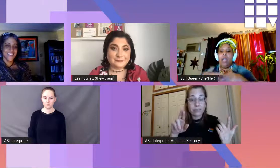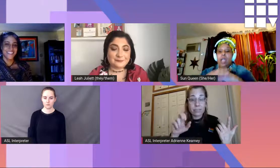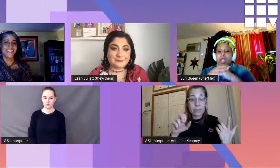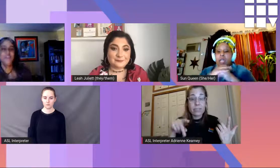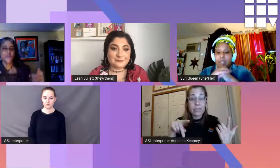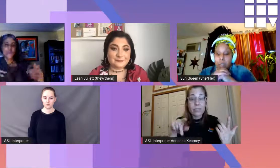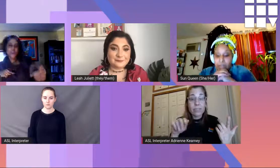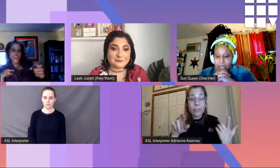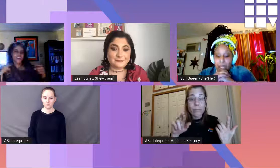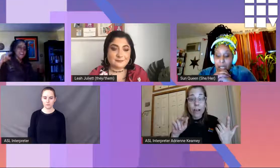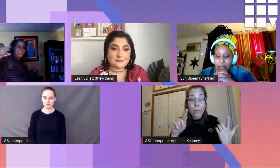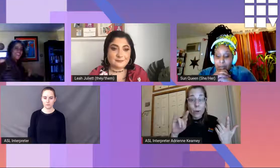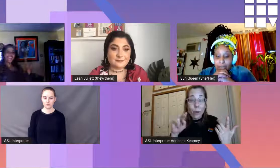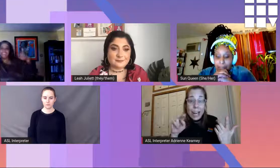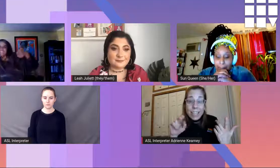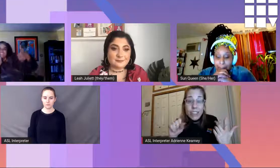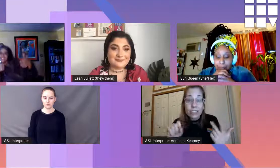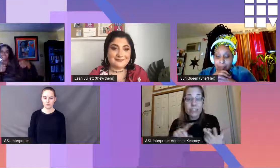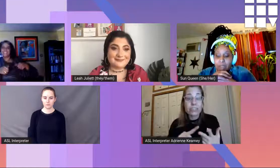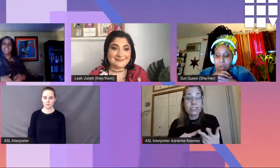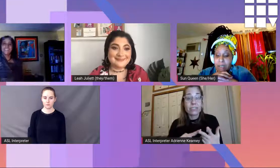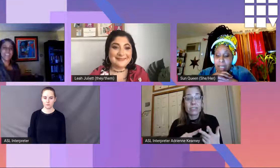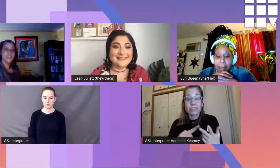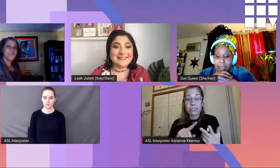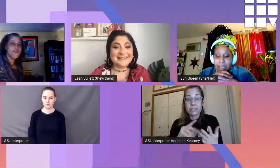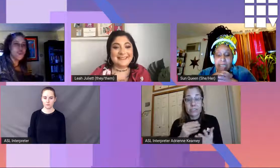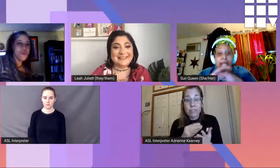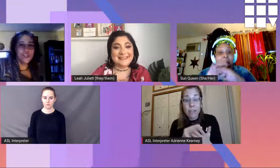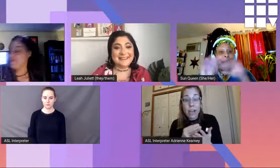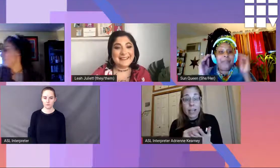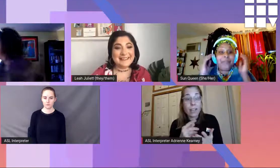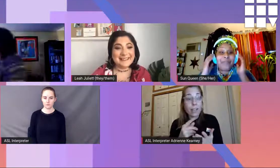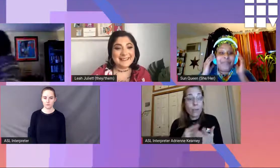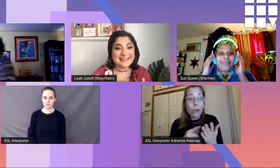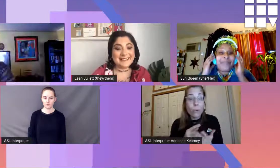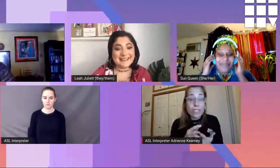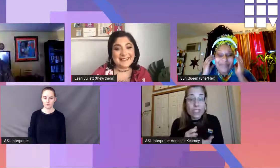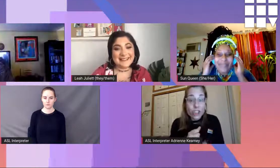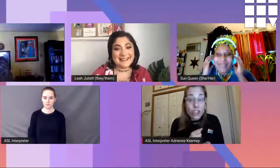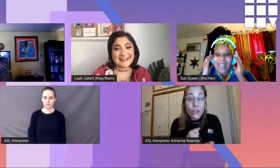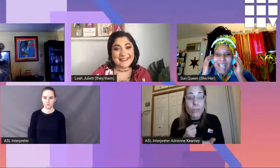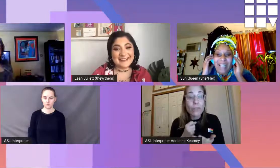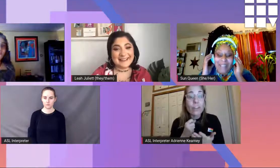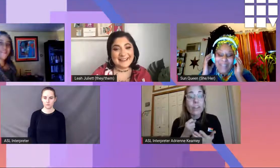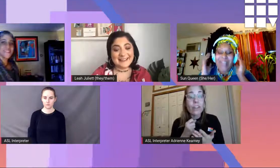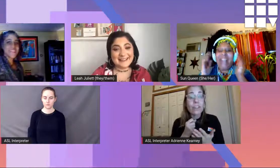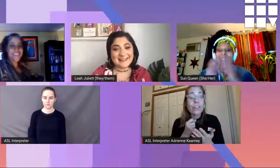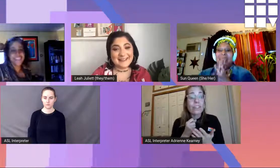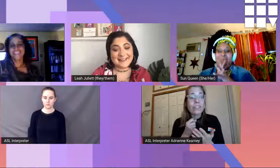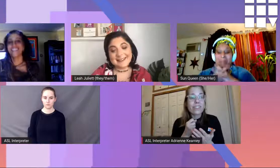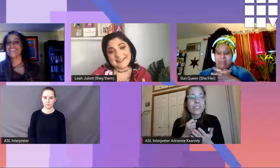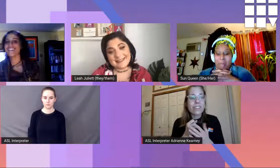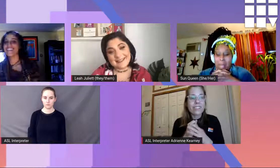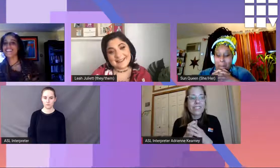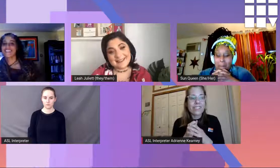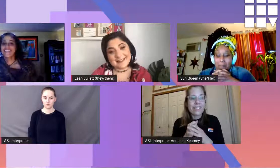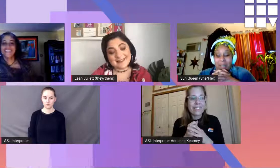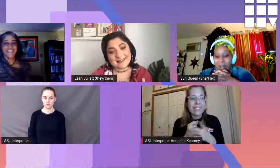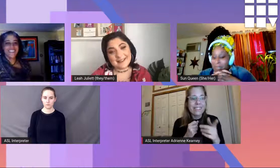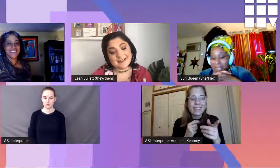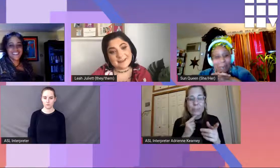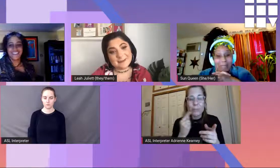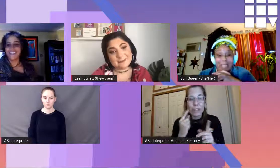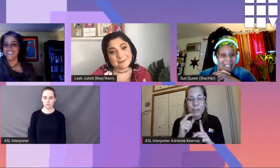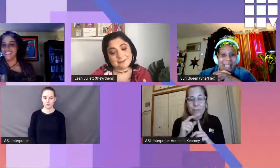are deserving of. So with that Thank you for being using the said, word. got you.